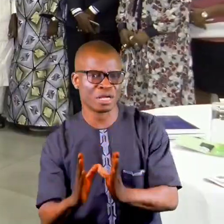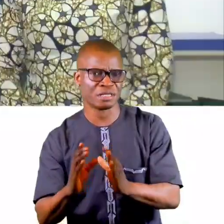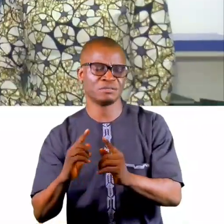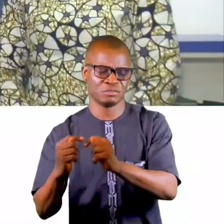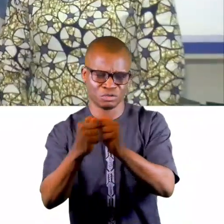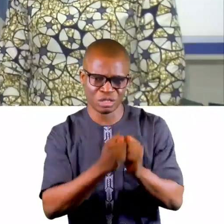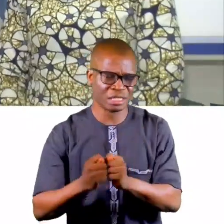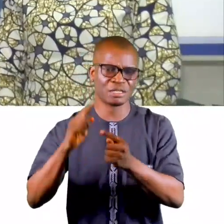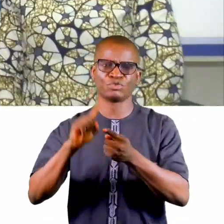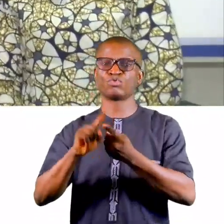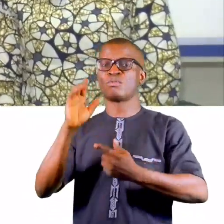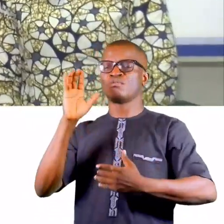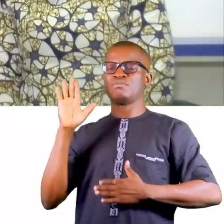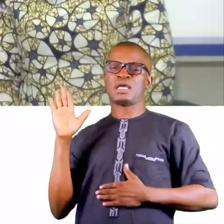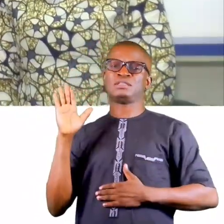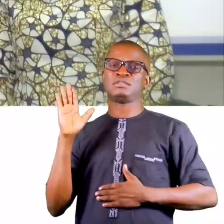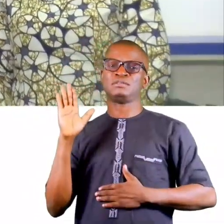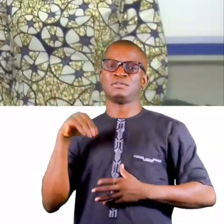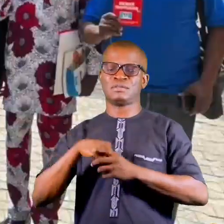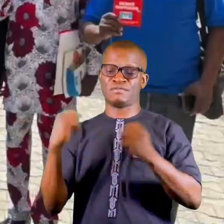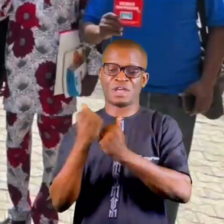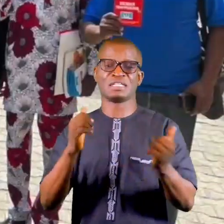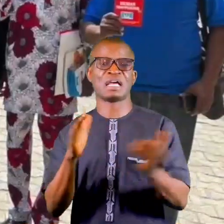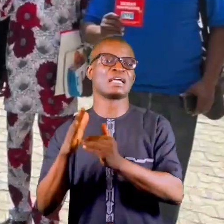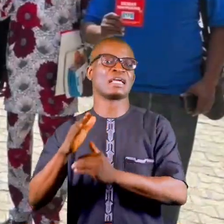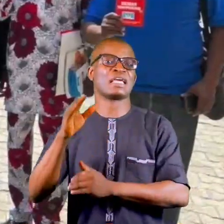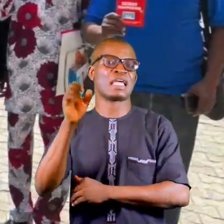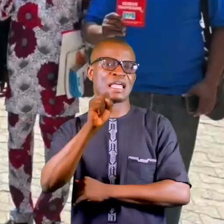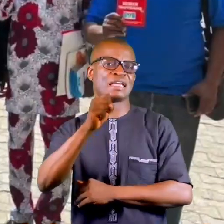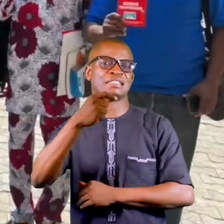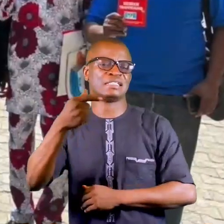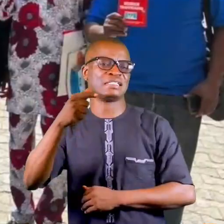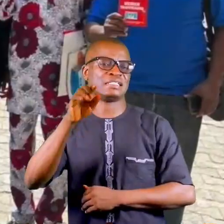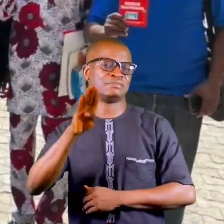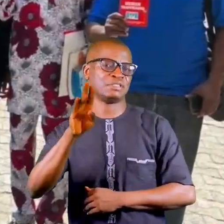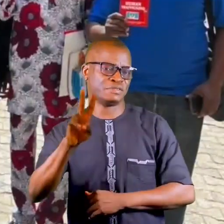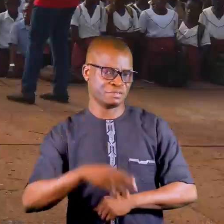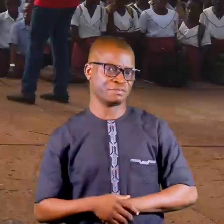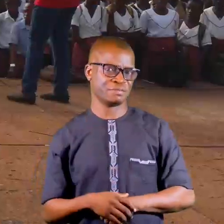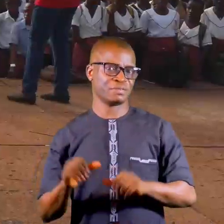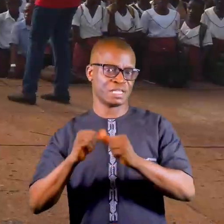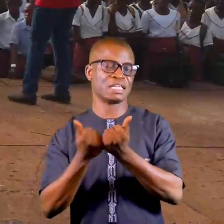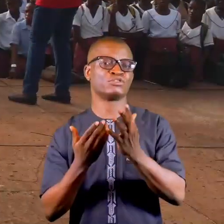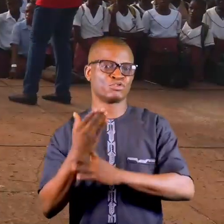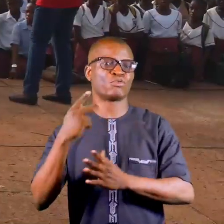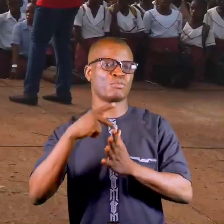make commitments to the fight against SGBV. The agency, through the Public